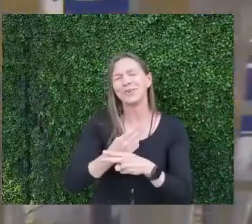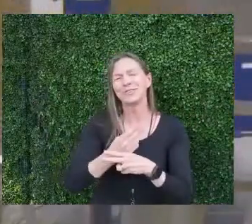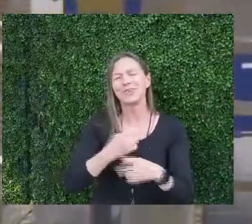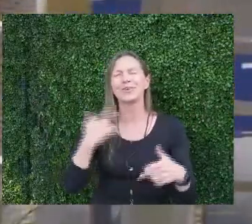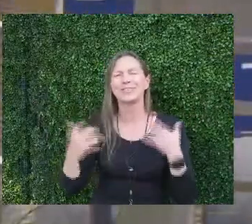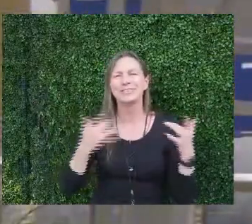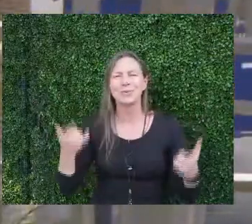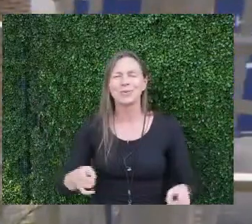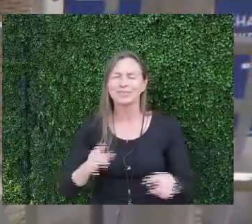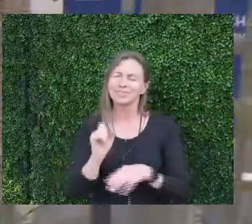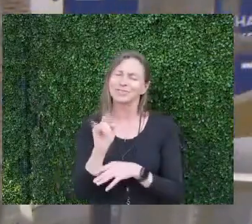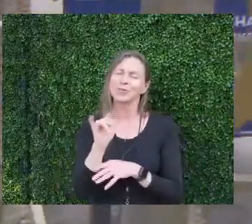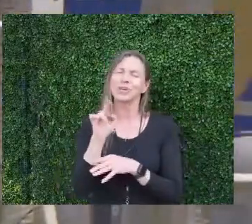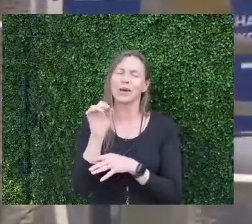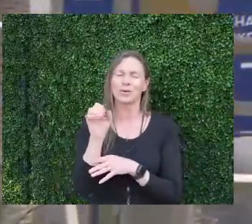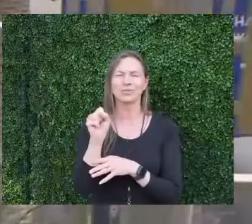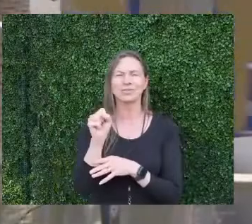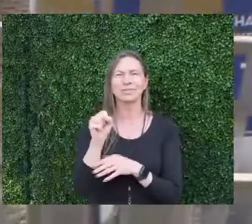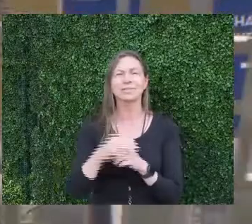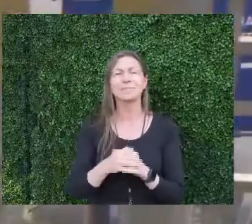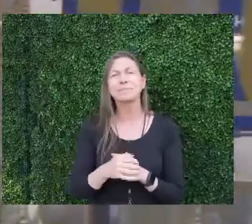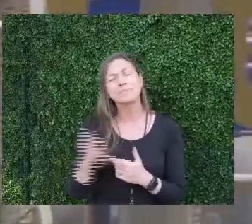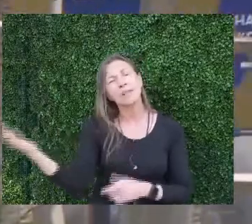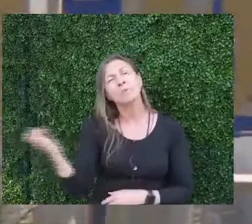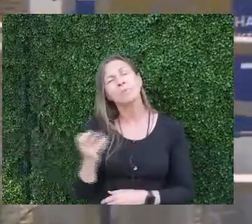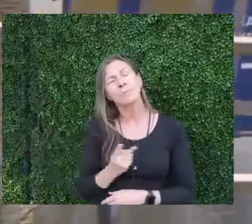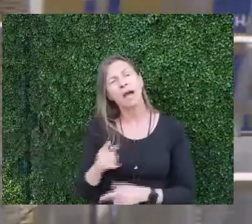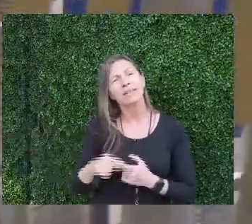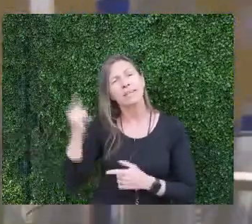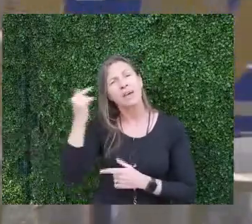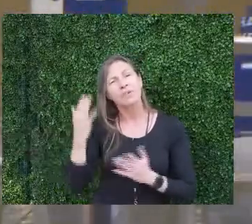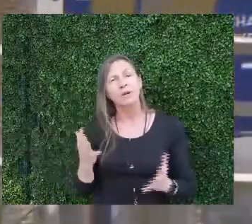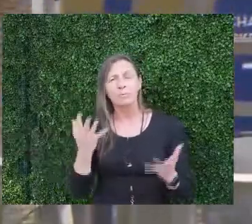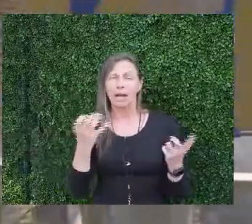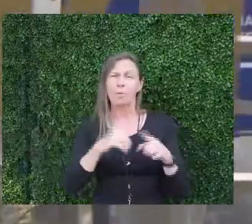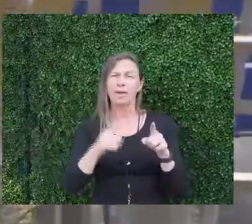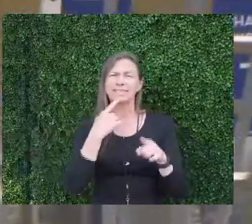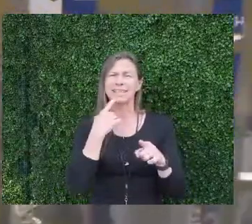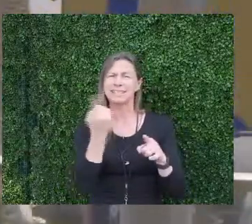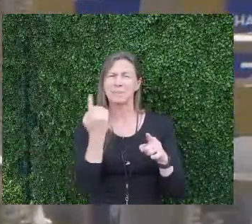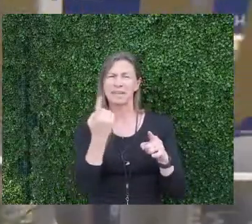And with that, I want to bring back the governor, but I just want to say one thing about this cat.